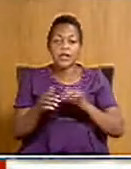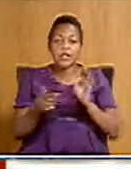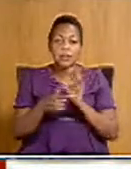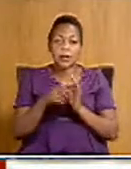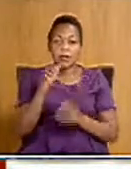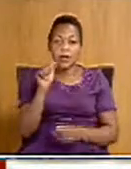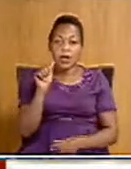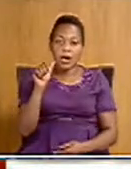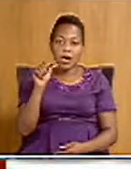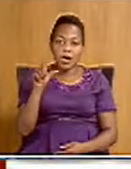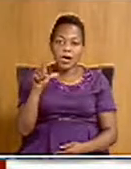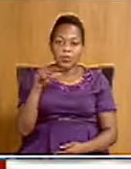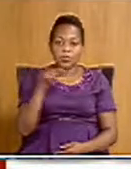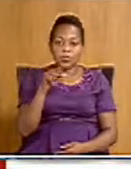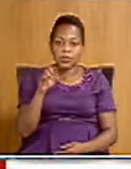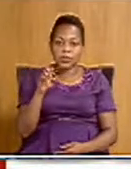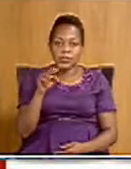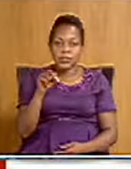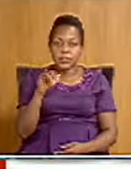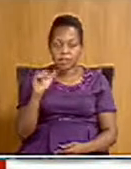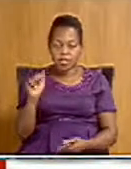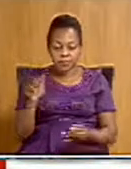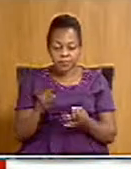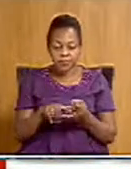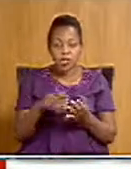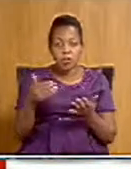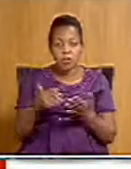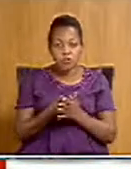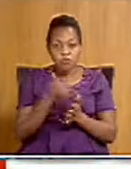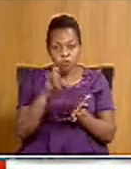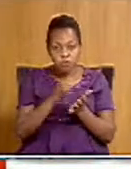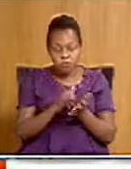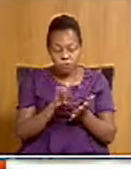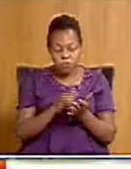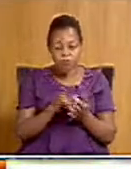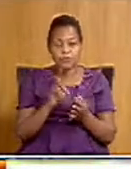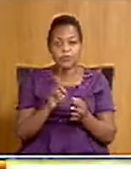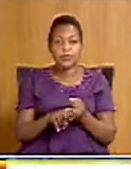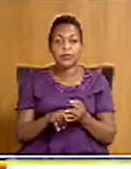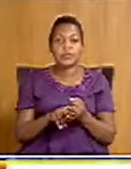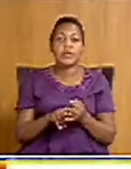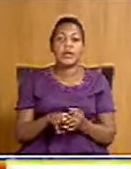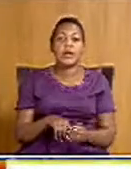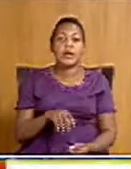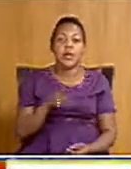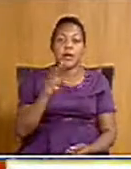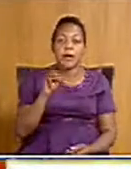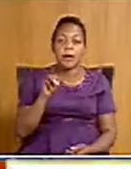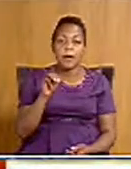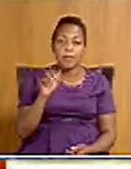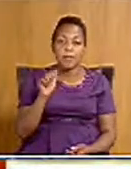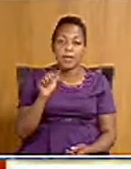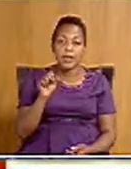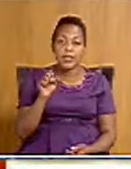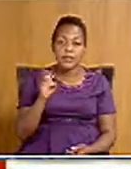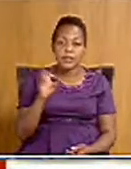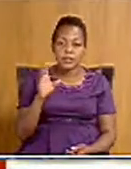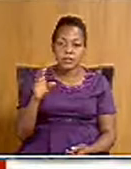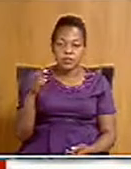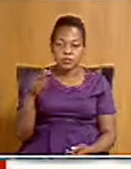Virginia, New York, New Hampshire, Massachusetts,